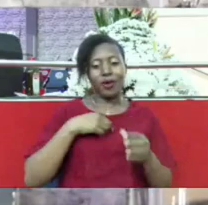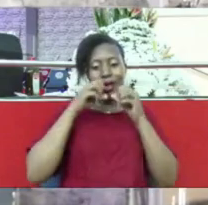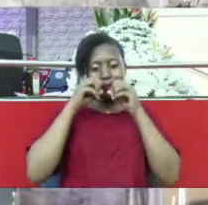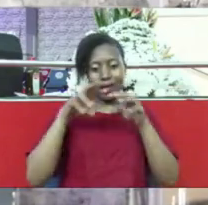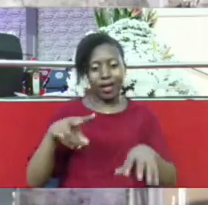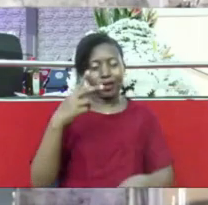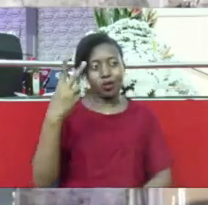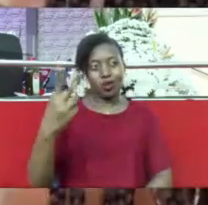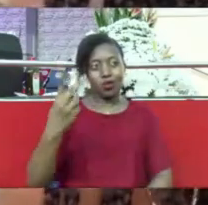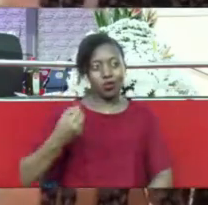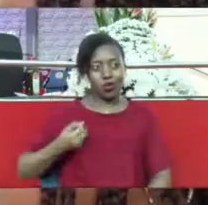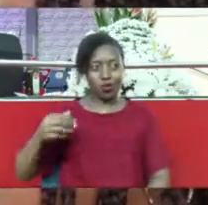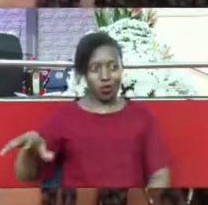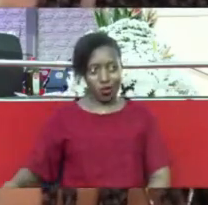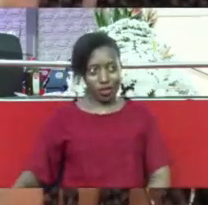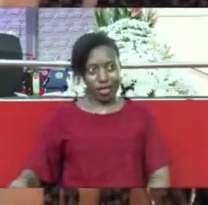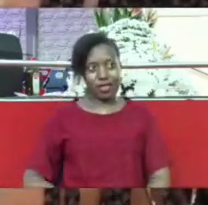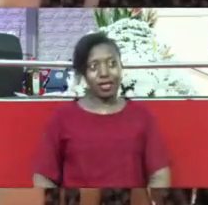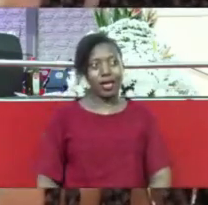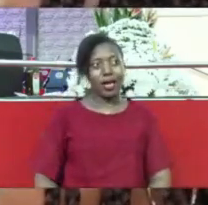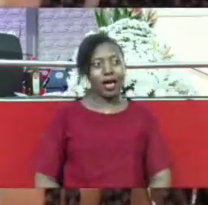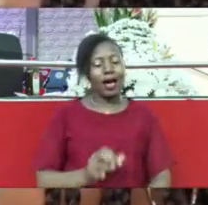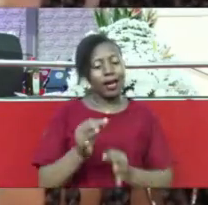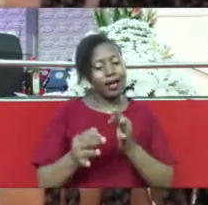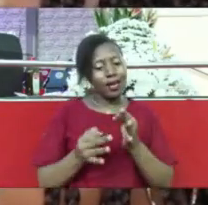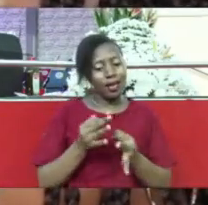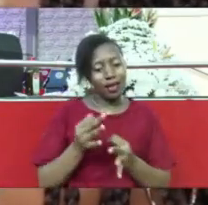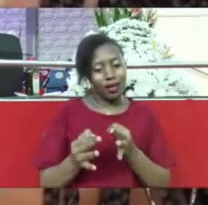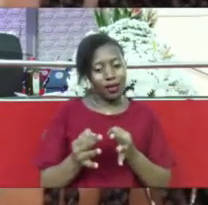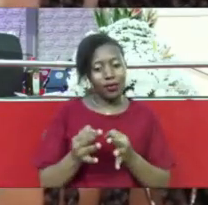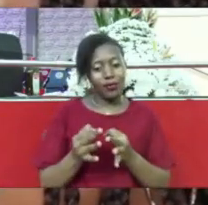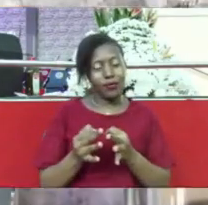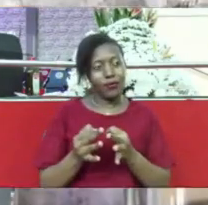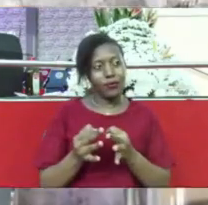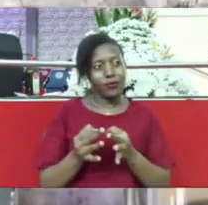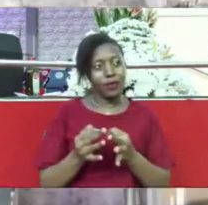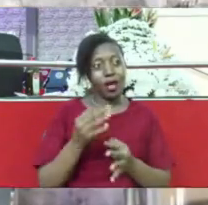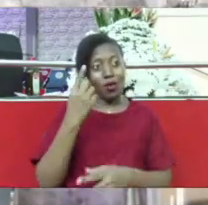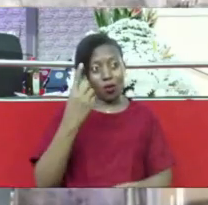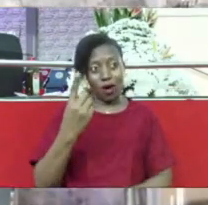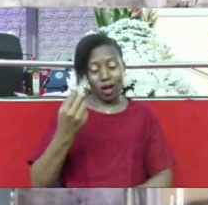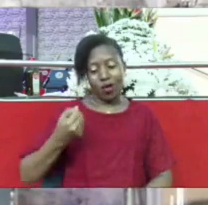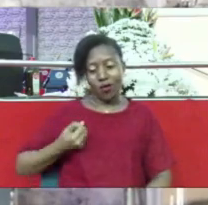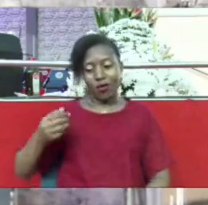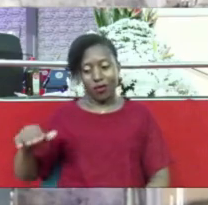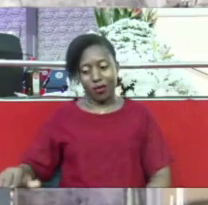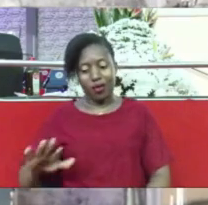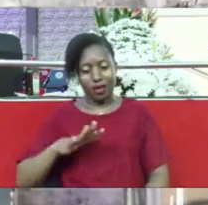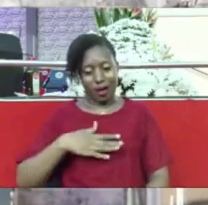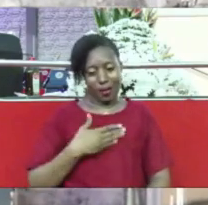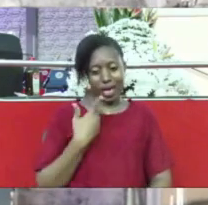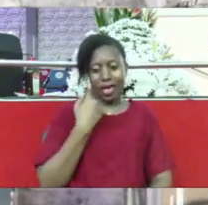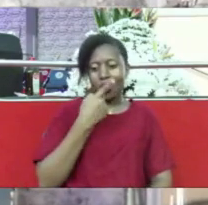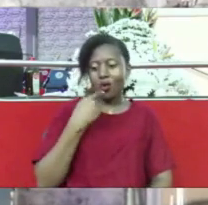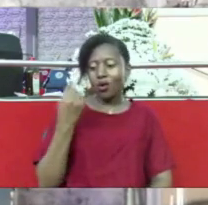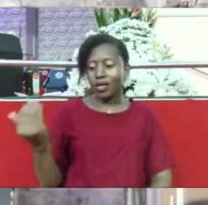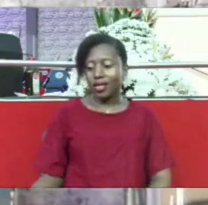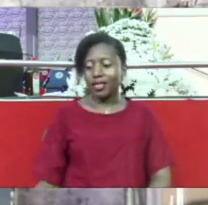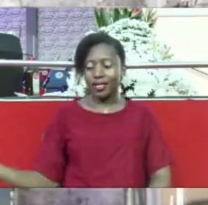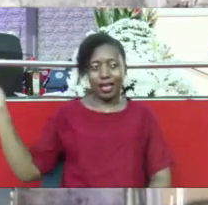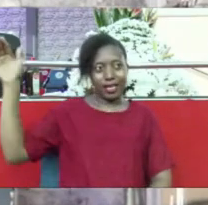name of the Lord. Amen. And if one of my daughters, she is now a teenager, and